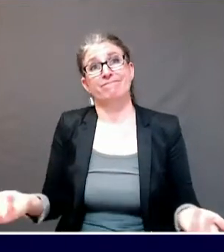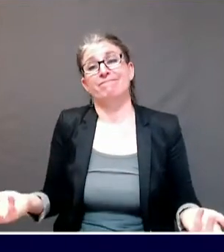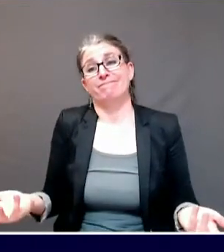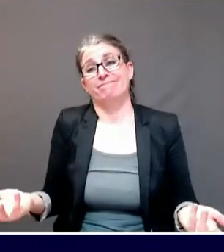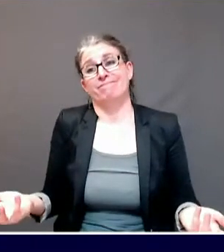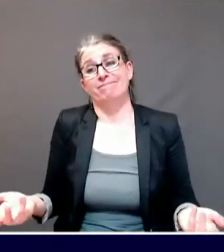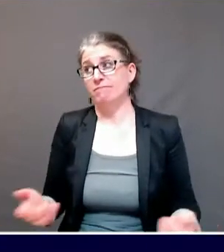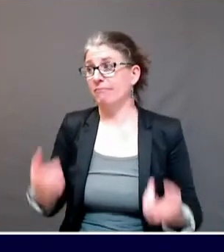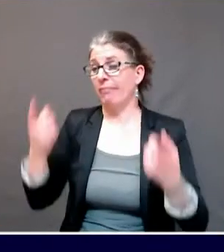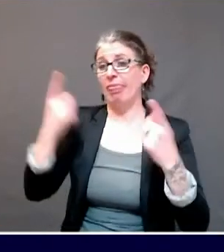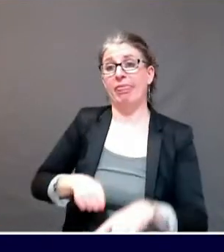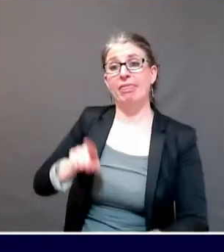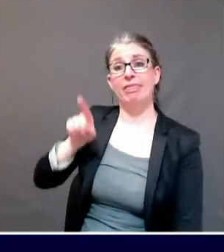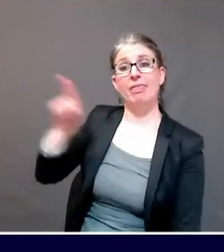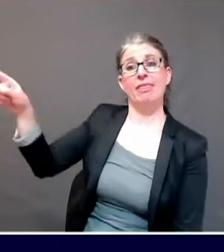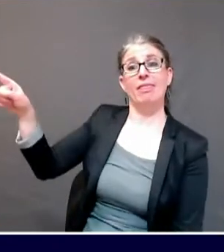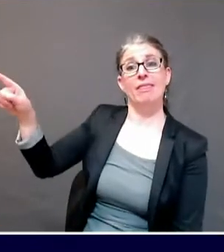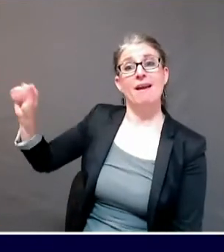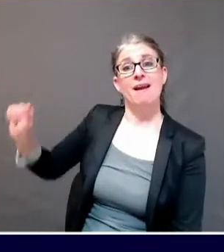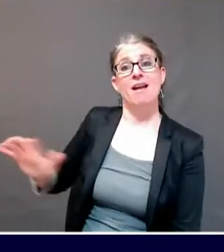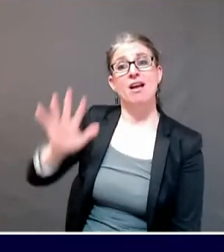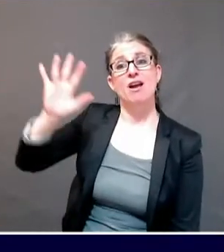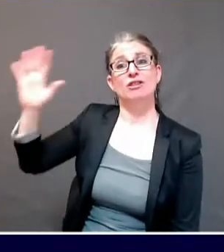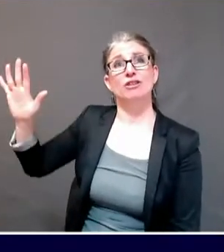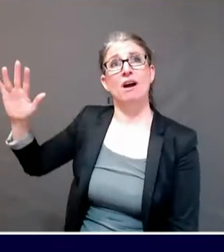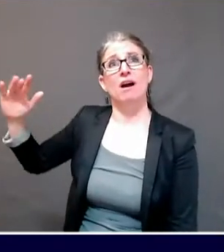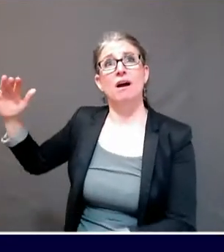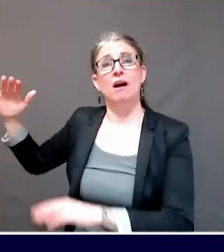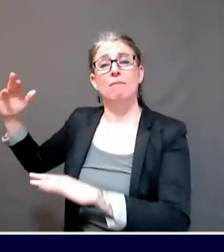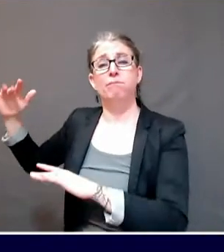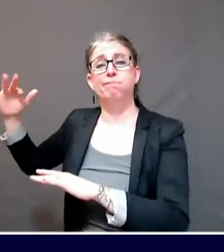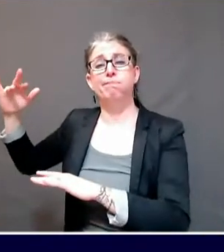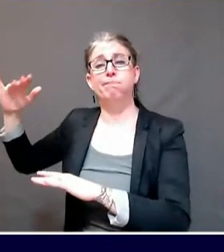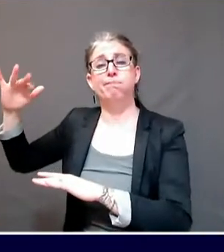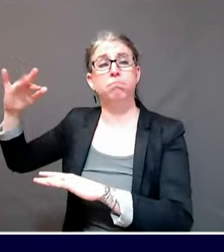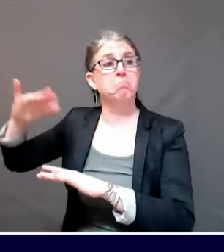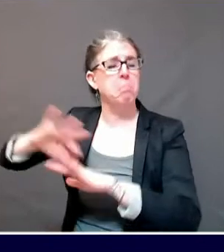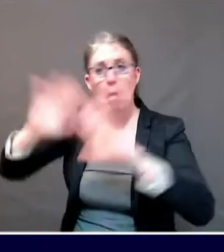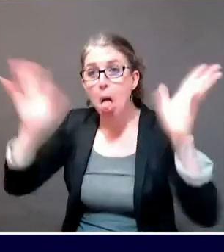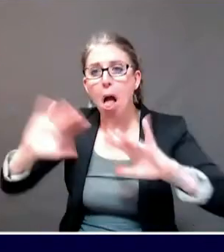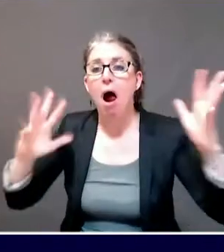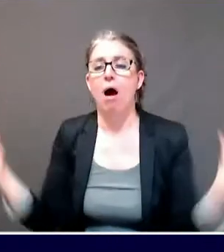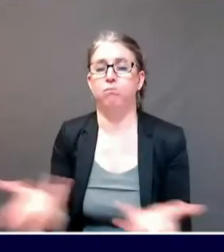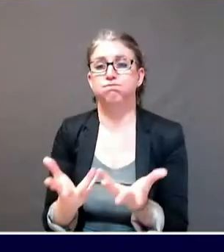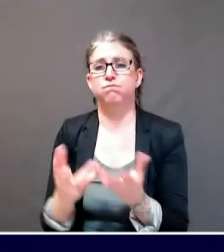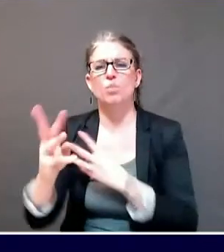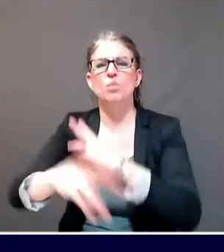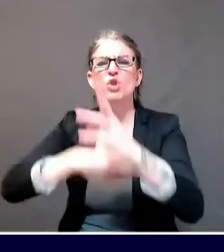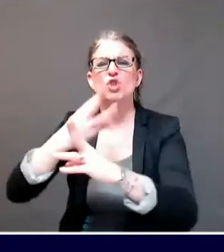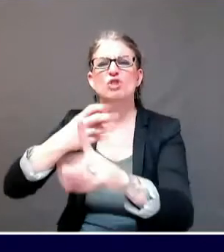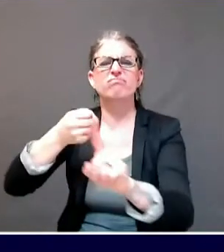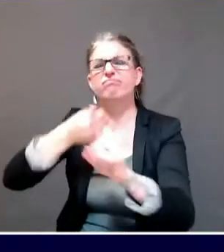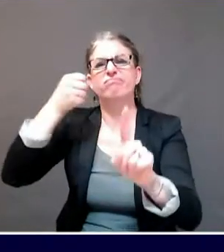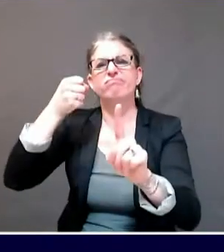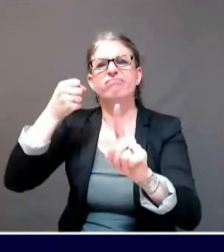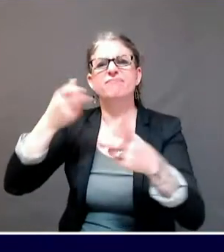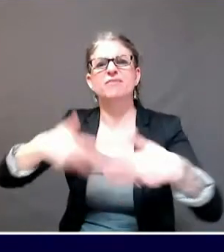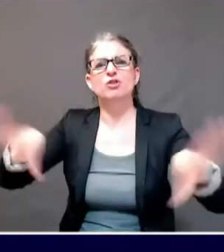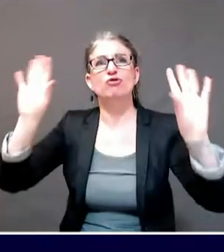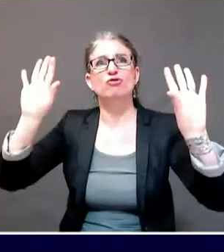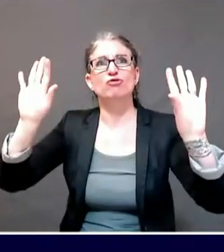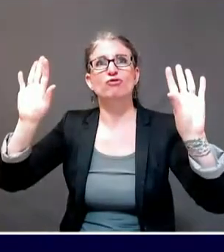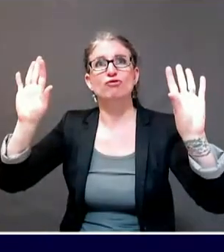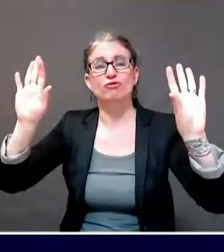myriad ways. Here we are 1 year later with not one, but 2 vaccines in the United States and